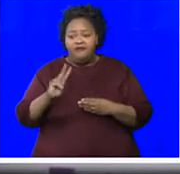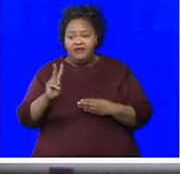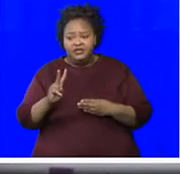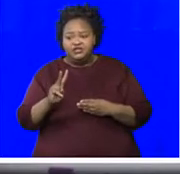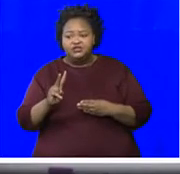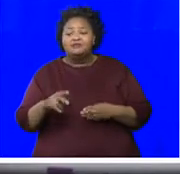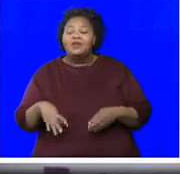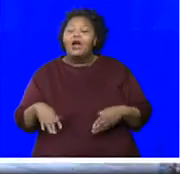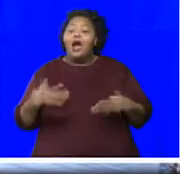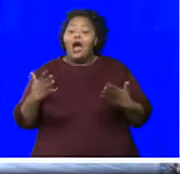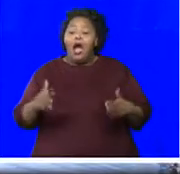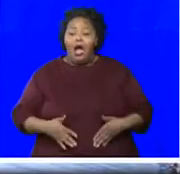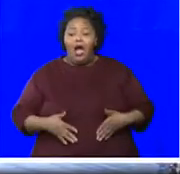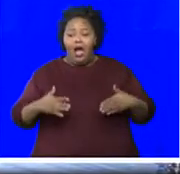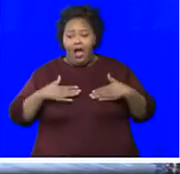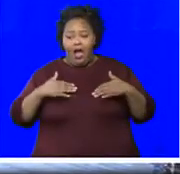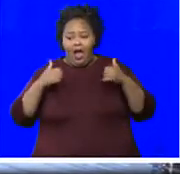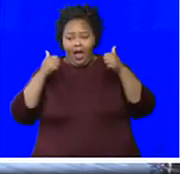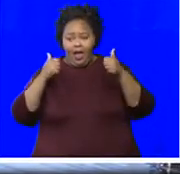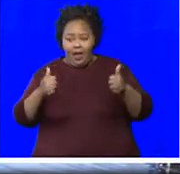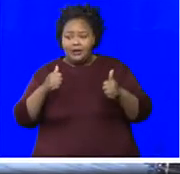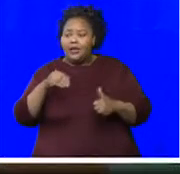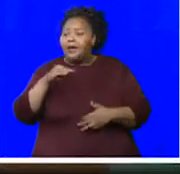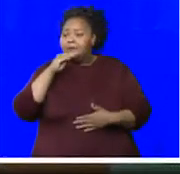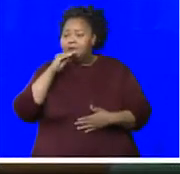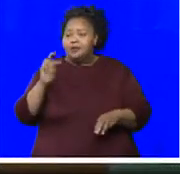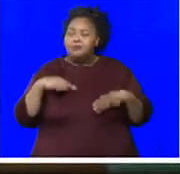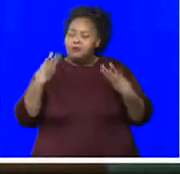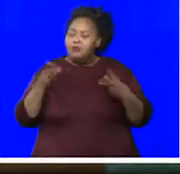lokunetithako letifanele kuvikela tifo emtimbeni.